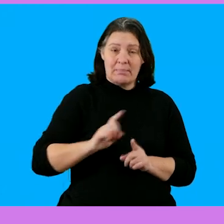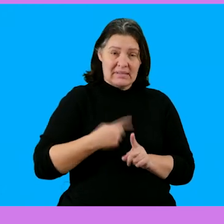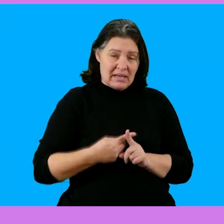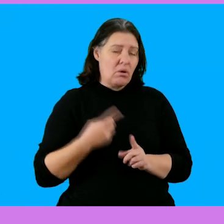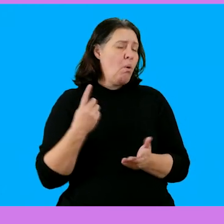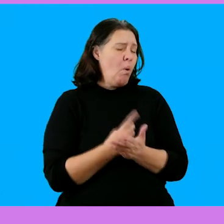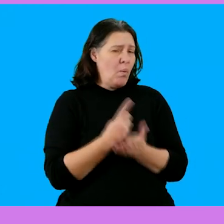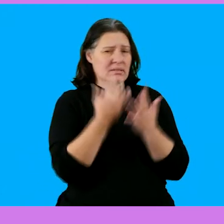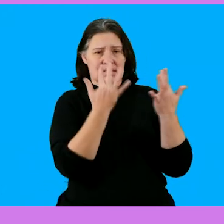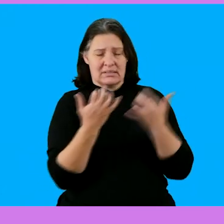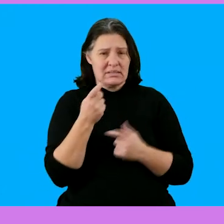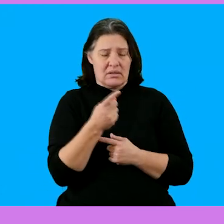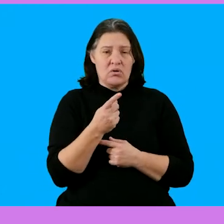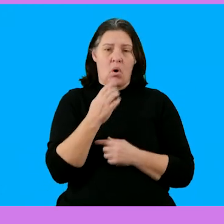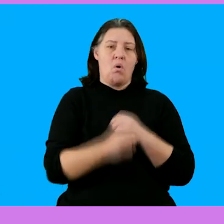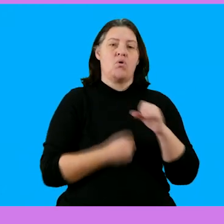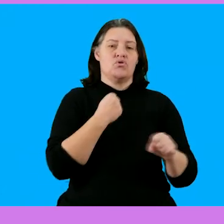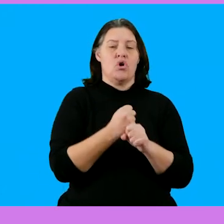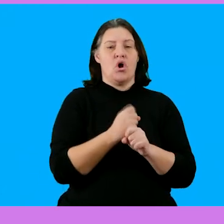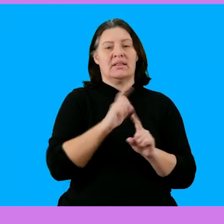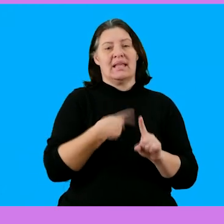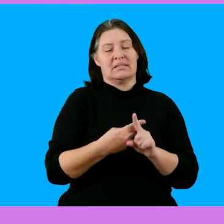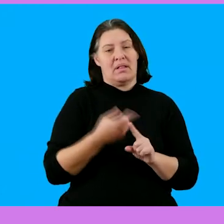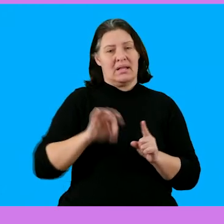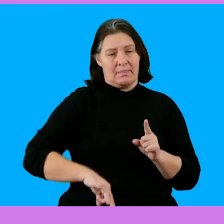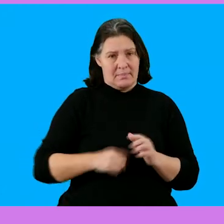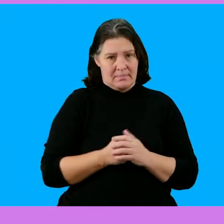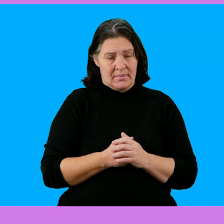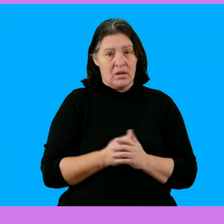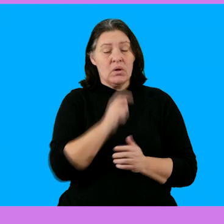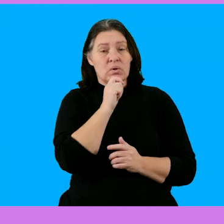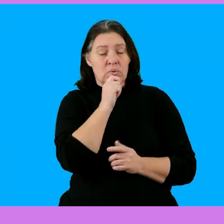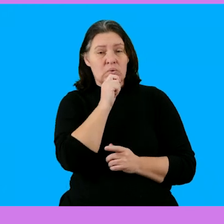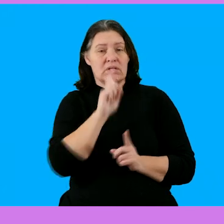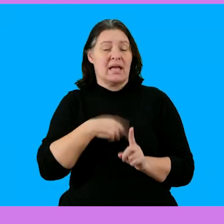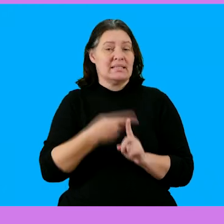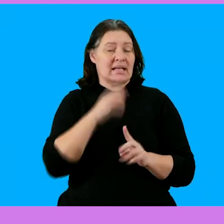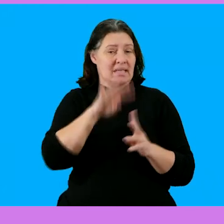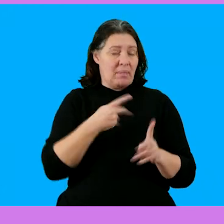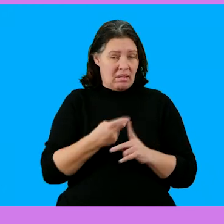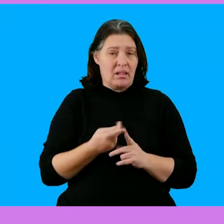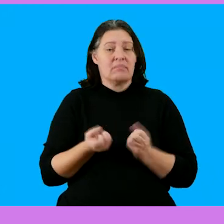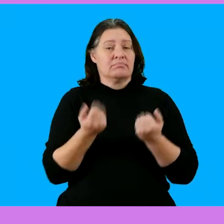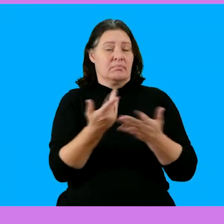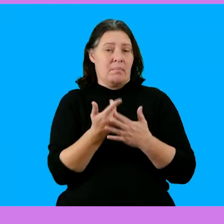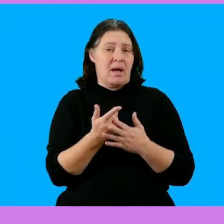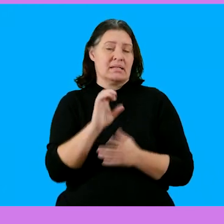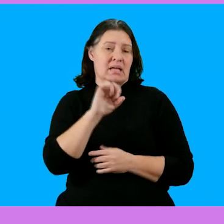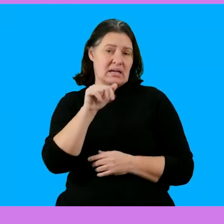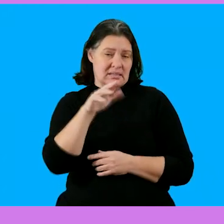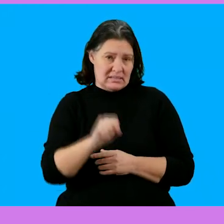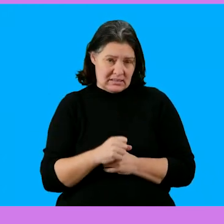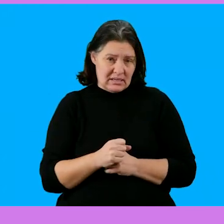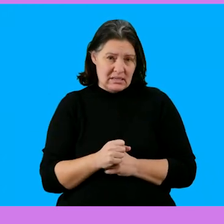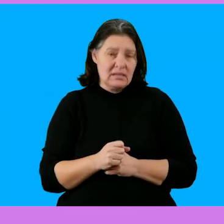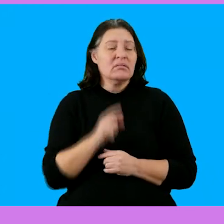income tax is always calculated on your annual taxable income using the tax tables issued by SARS. Right? That's our